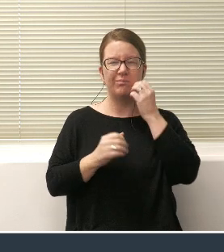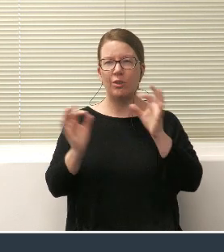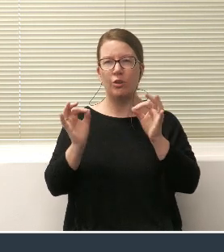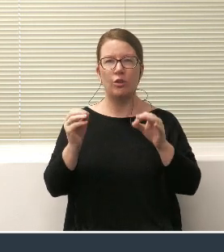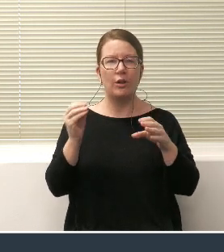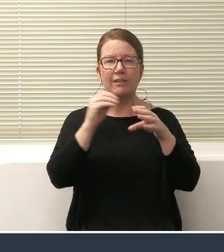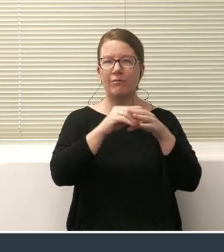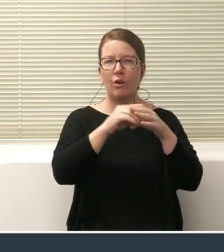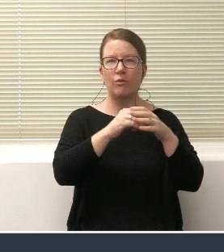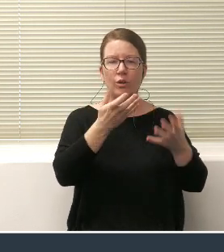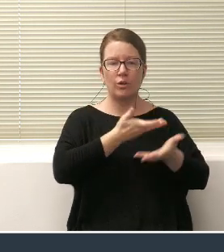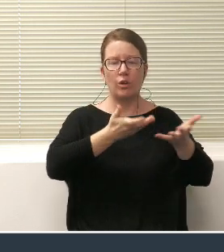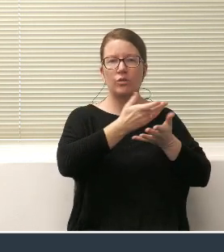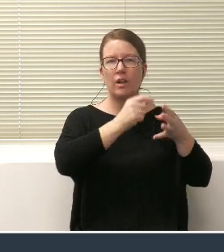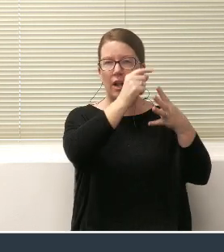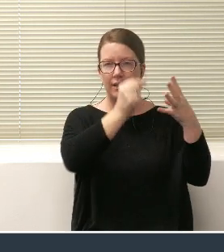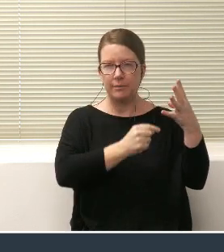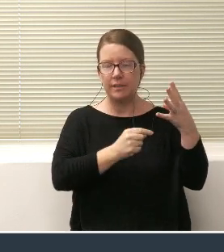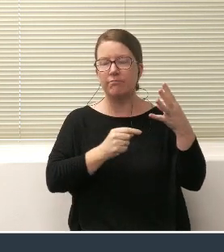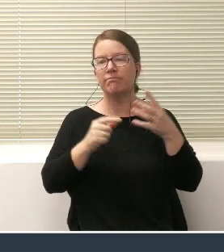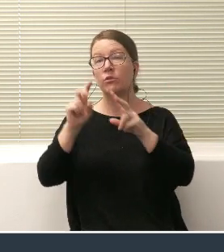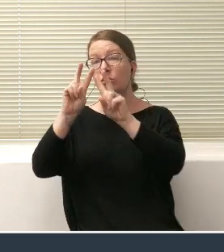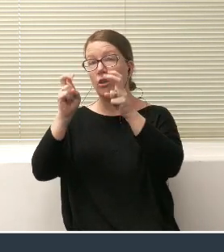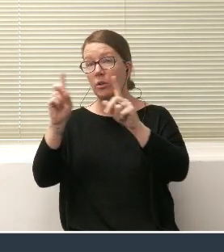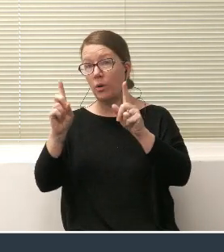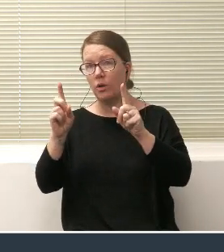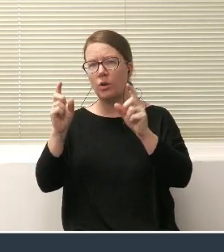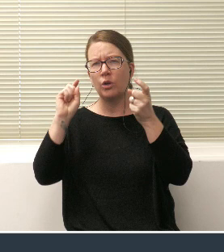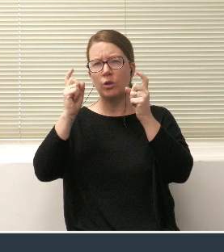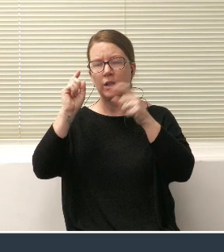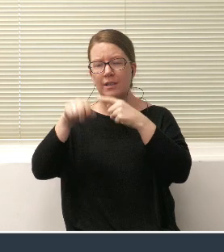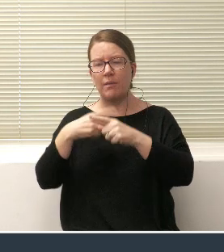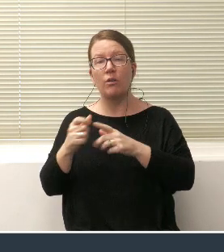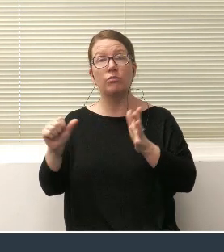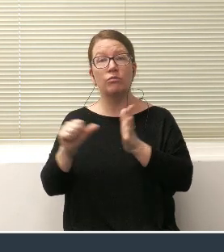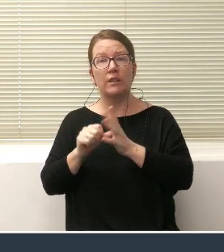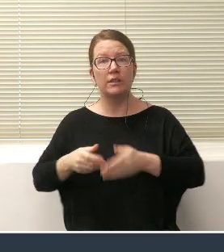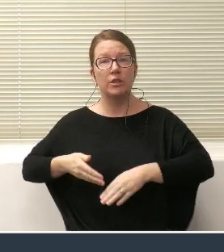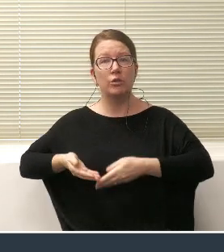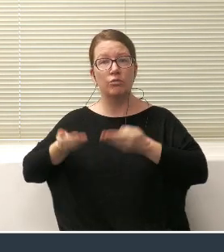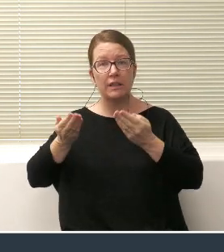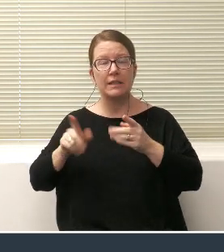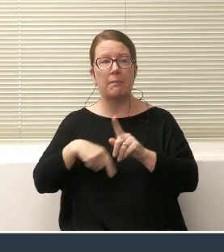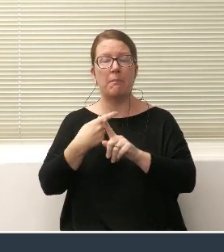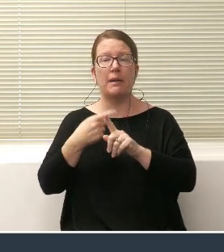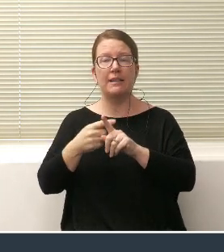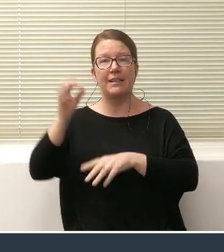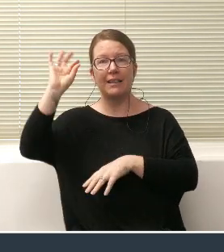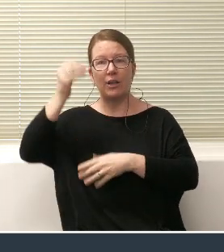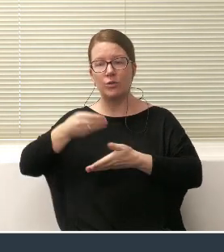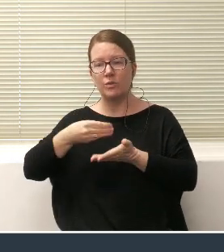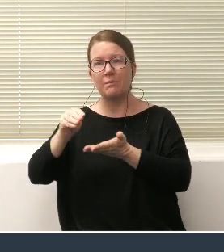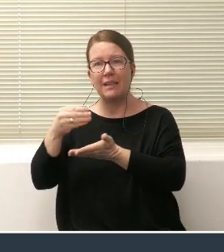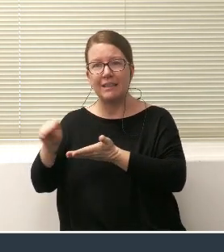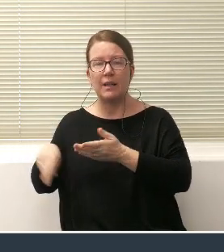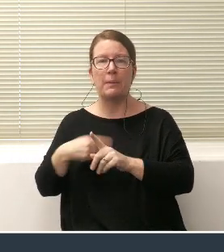the consultation items. So some of these topics included concerns about rates increase and council spending, labour